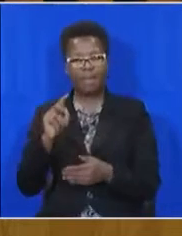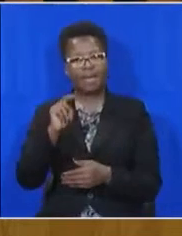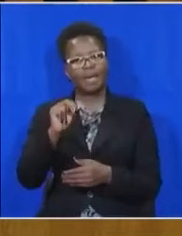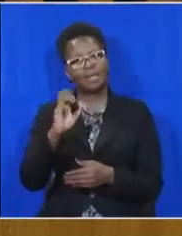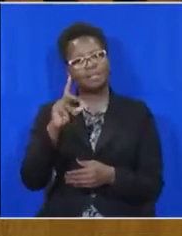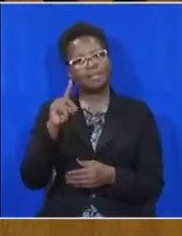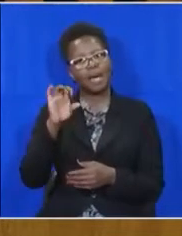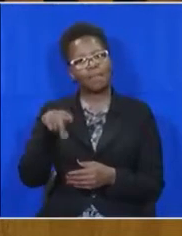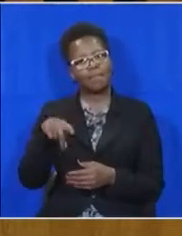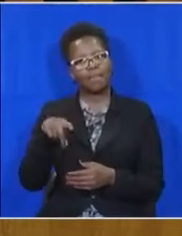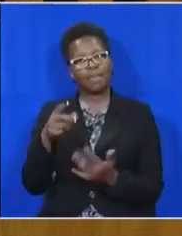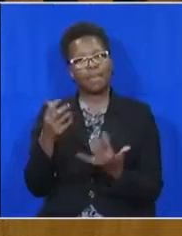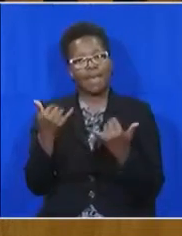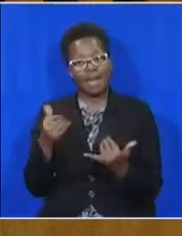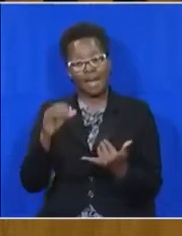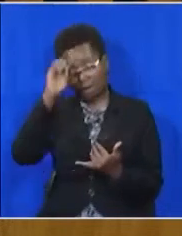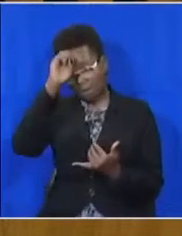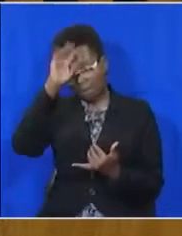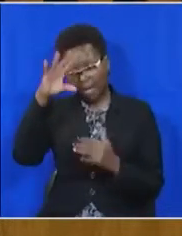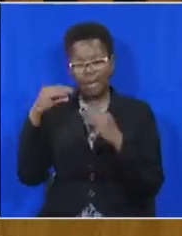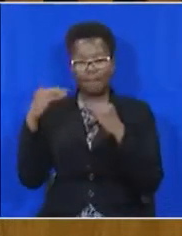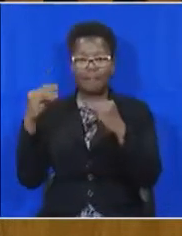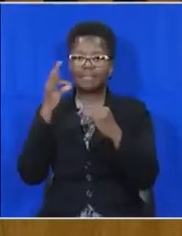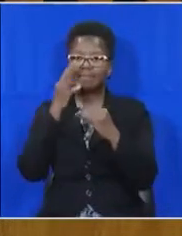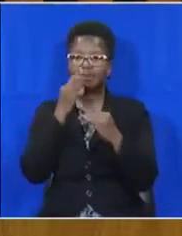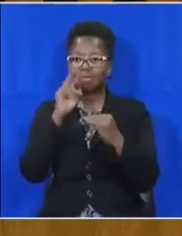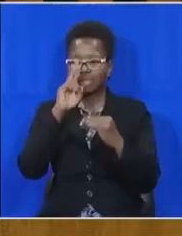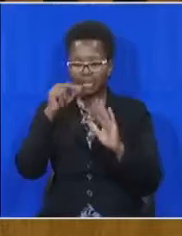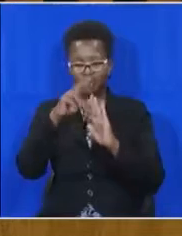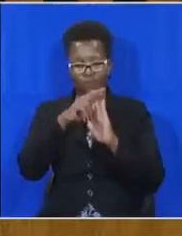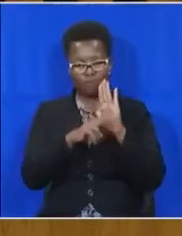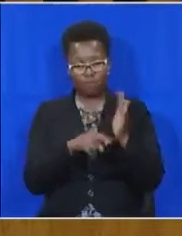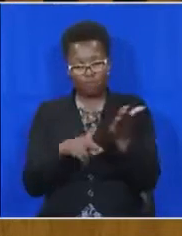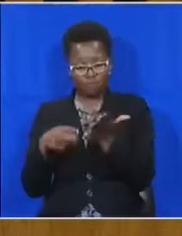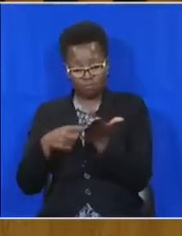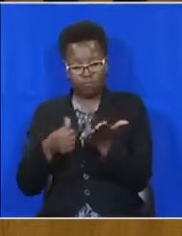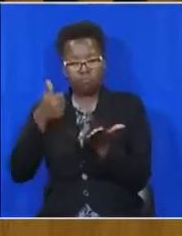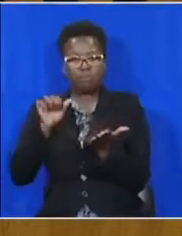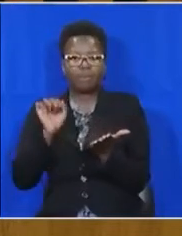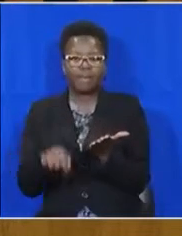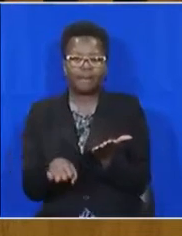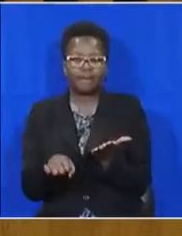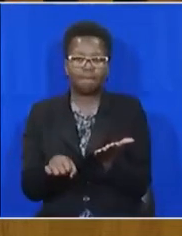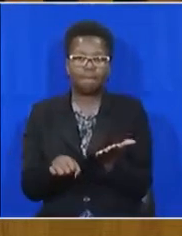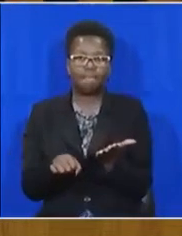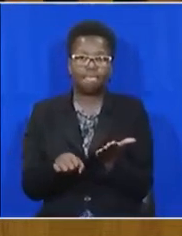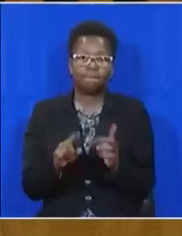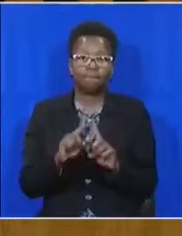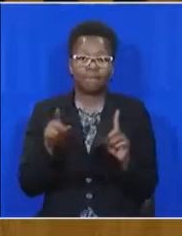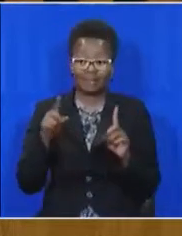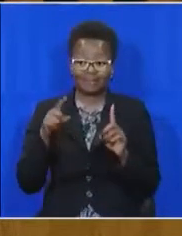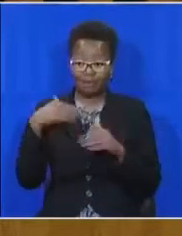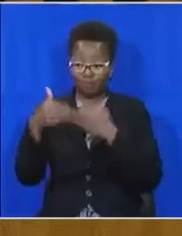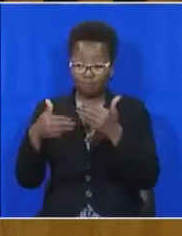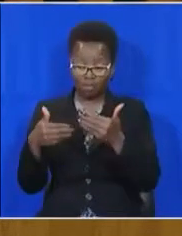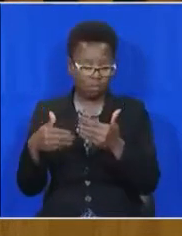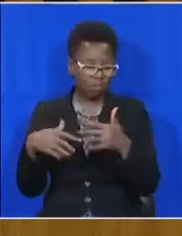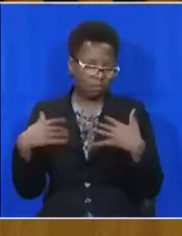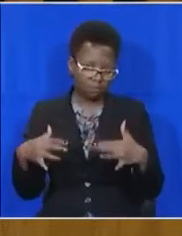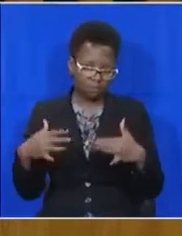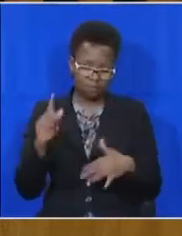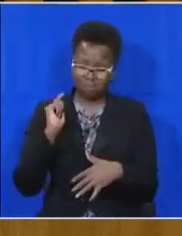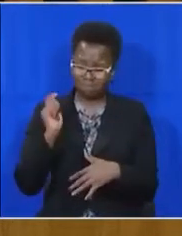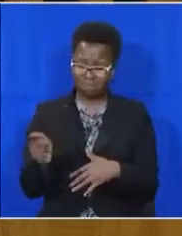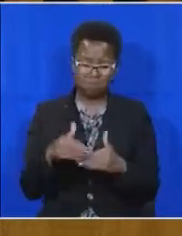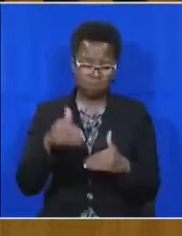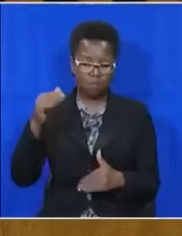on mining so far argues against it getting the regulatory framework right. This is an expensive business. A fracked well can cost